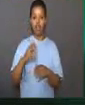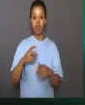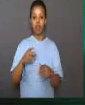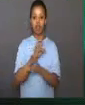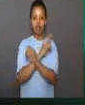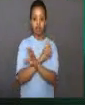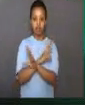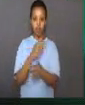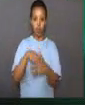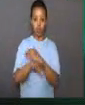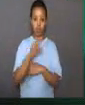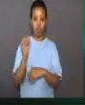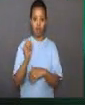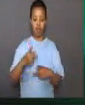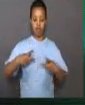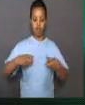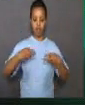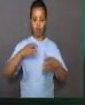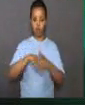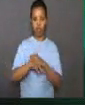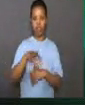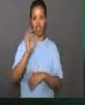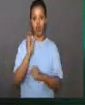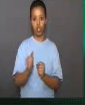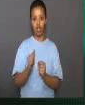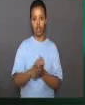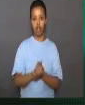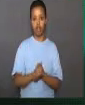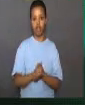lobster. They are called chitin.